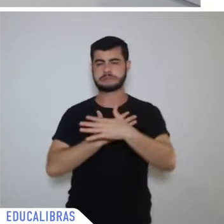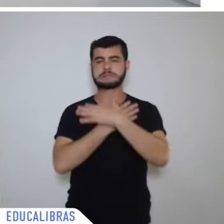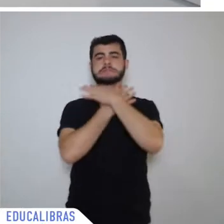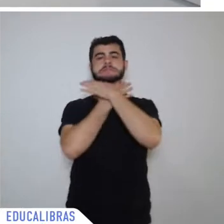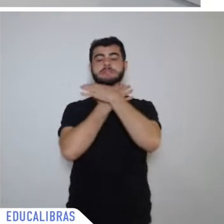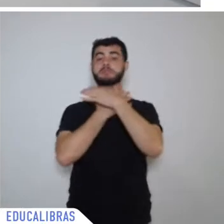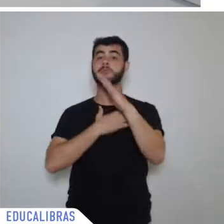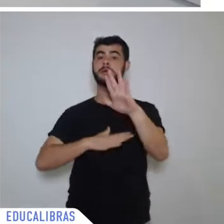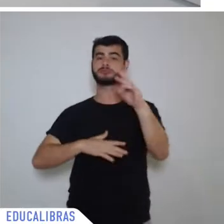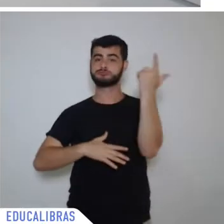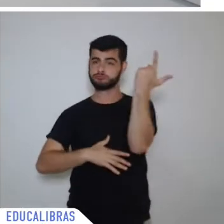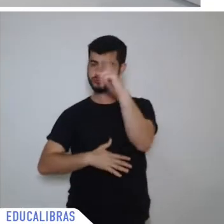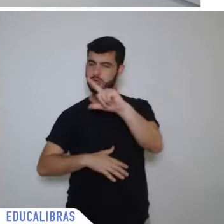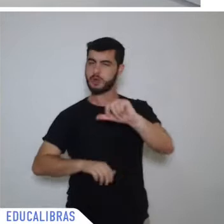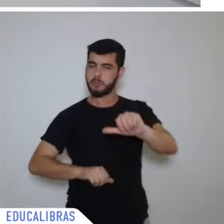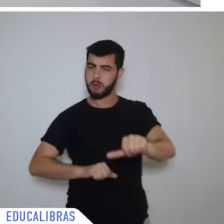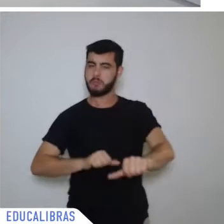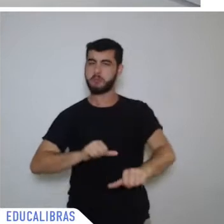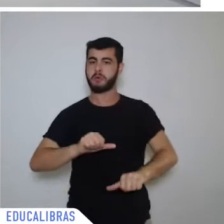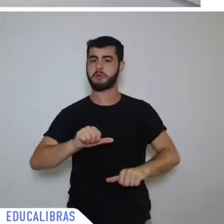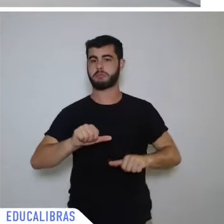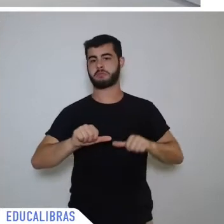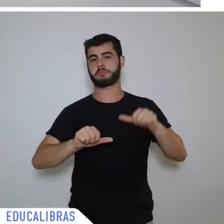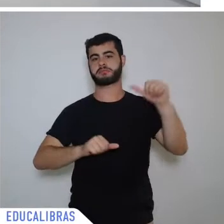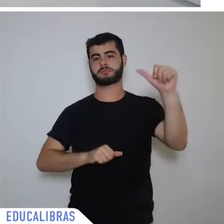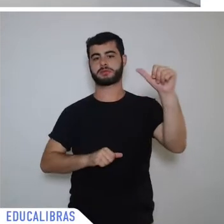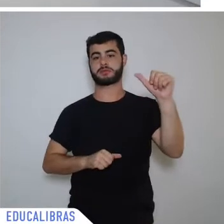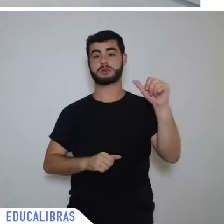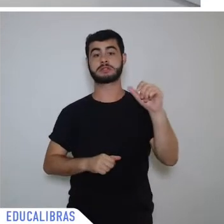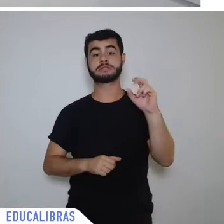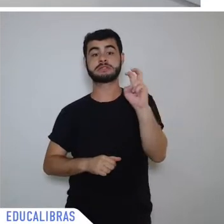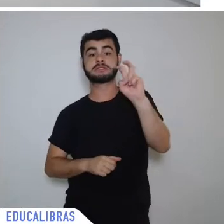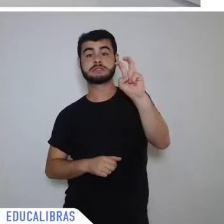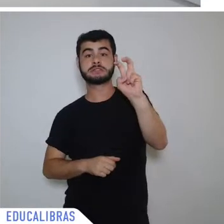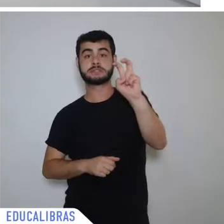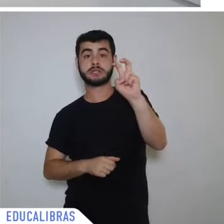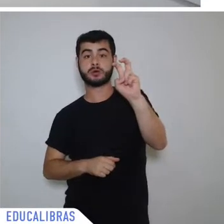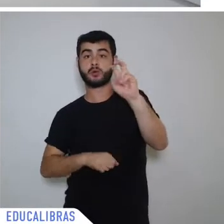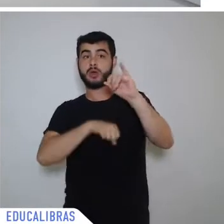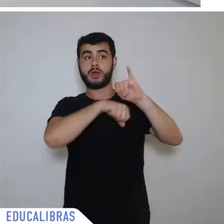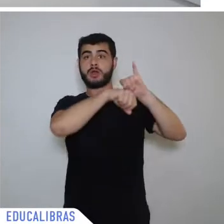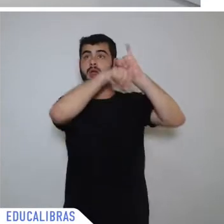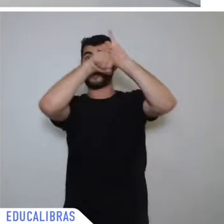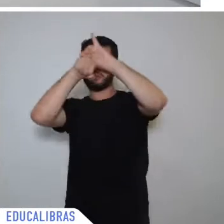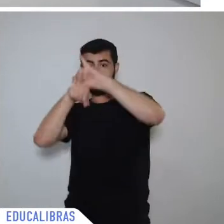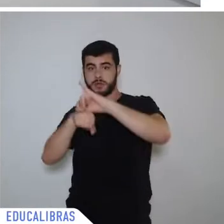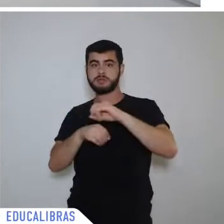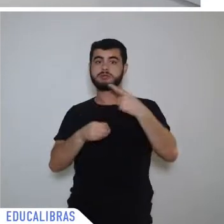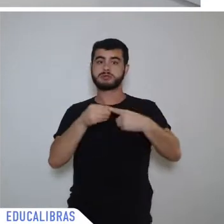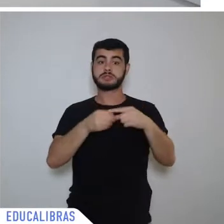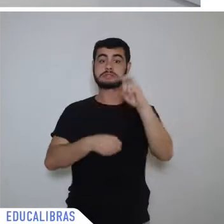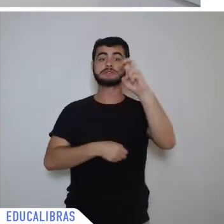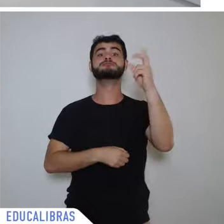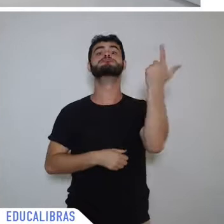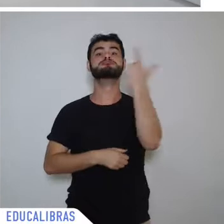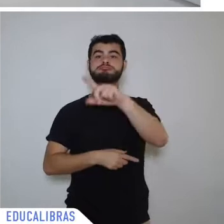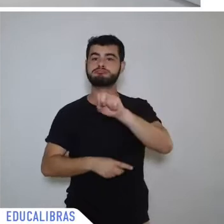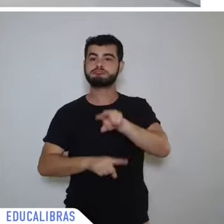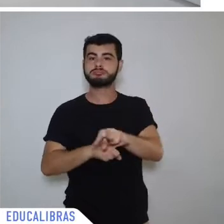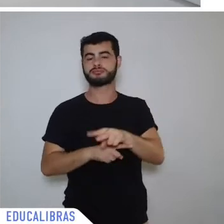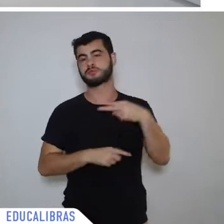of our age, maybe we can turn this table and make the big change with